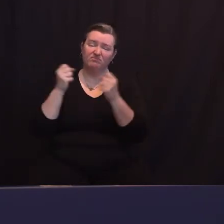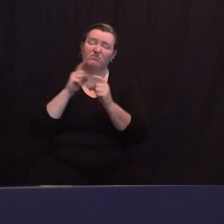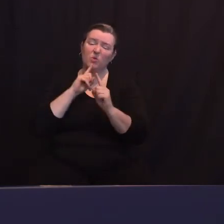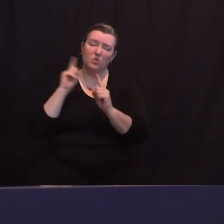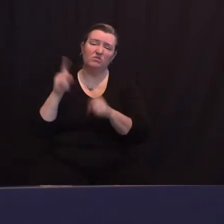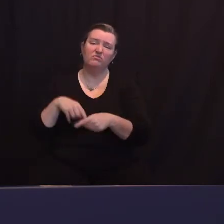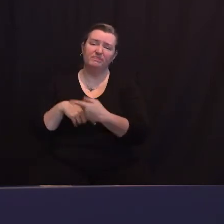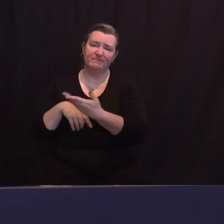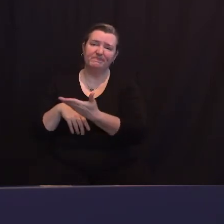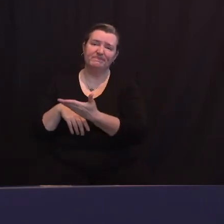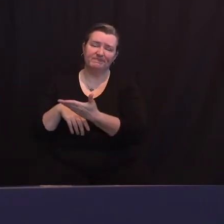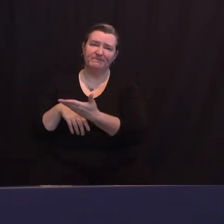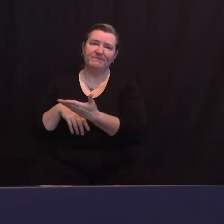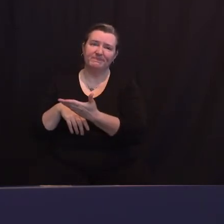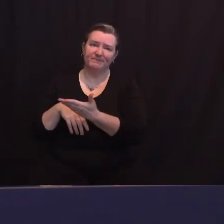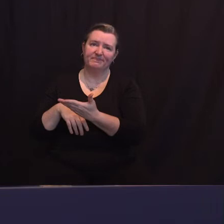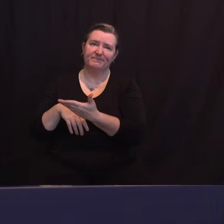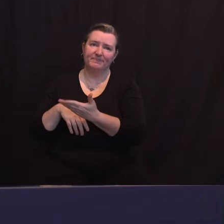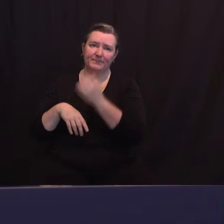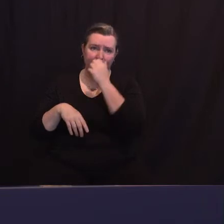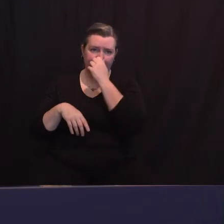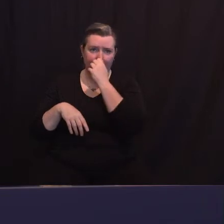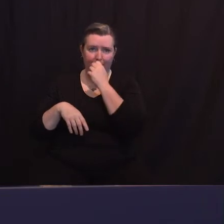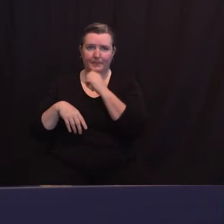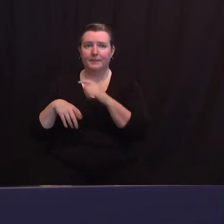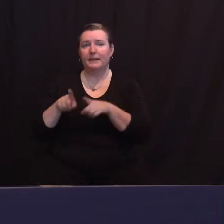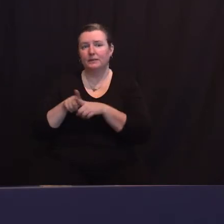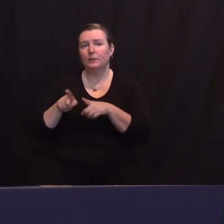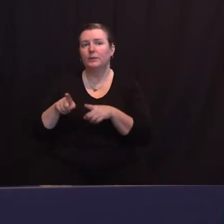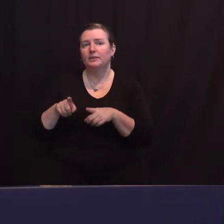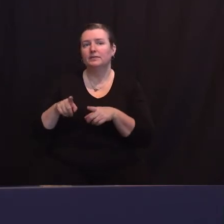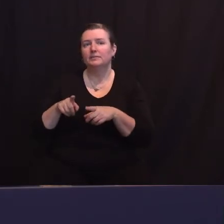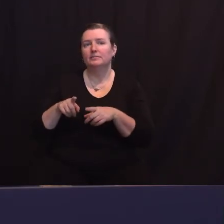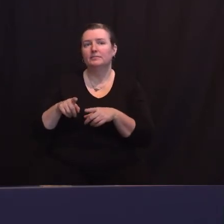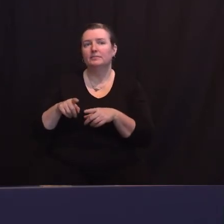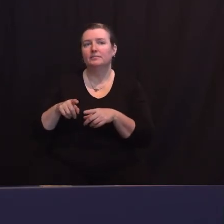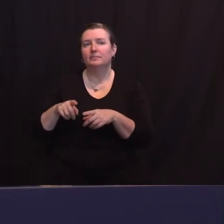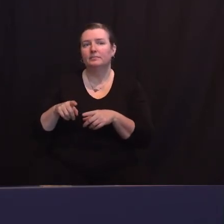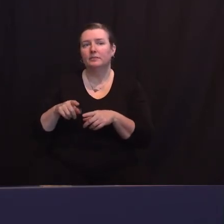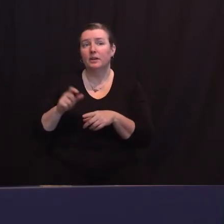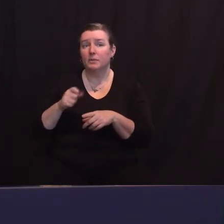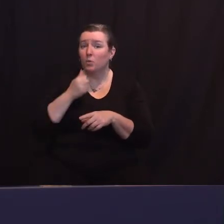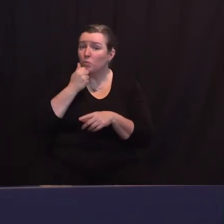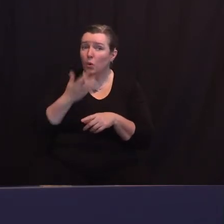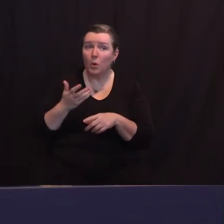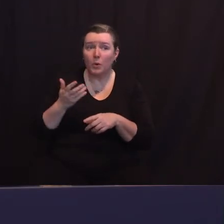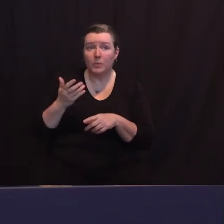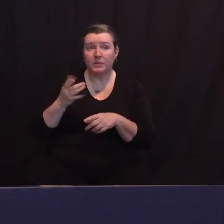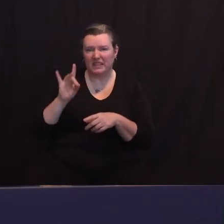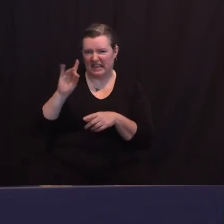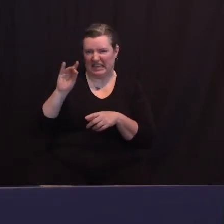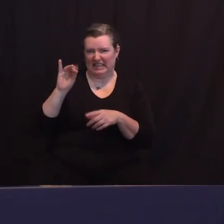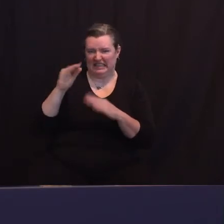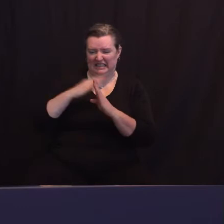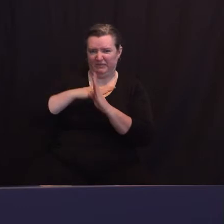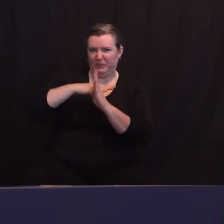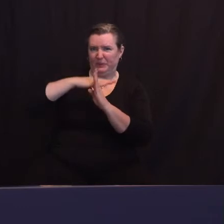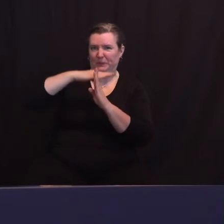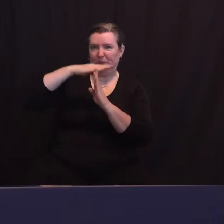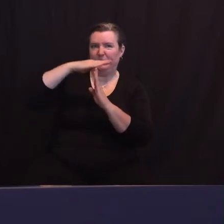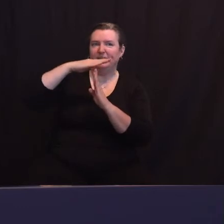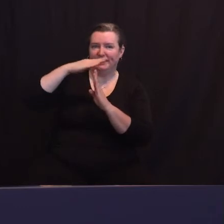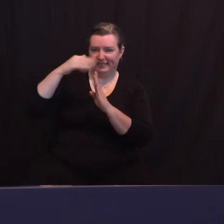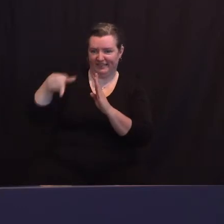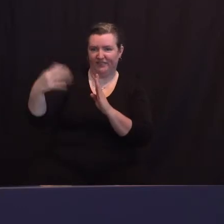order. And to your point, Gov, it is supposed to be very warm, almost 80 degrees on Friday. I think, though, with rain, and the